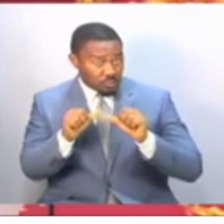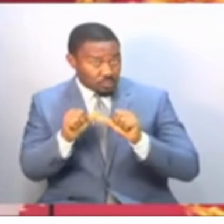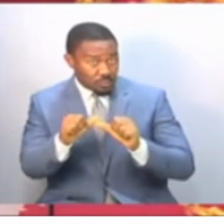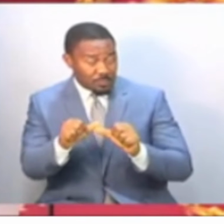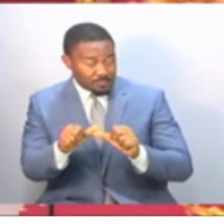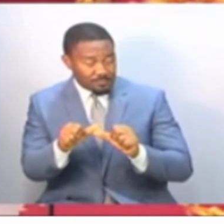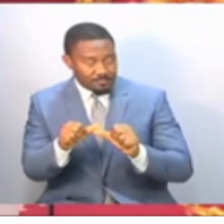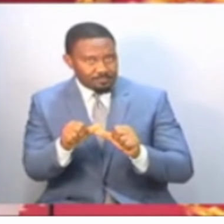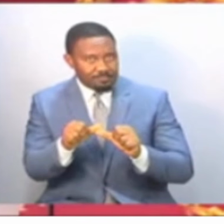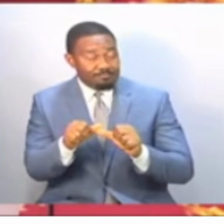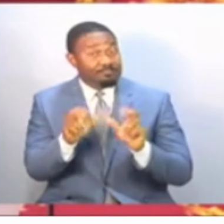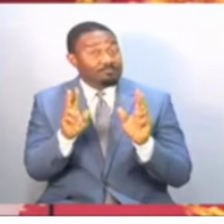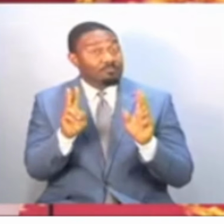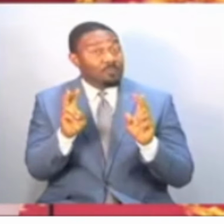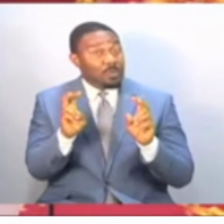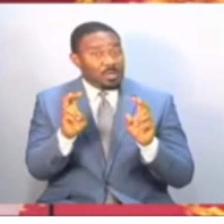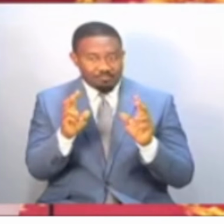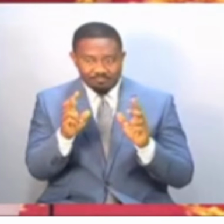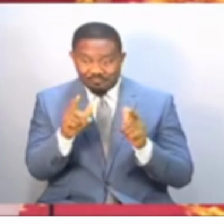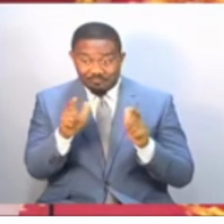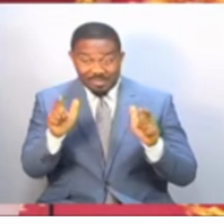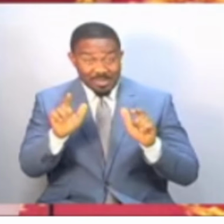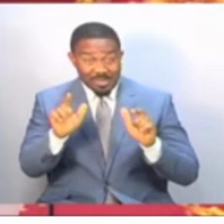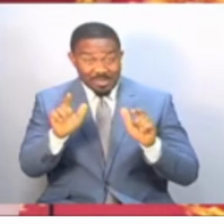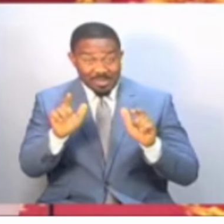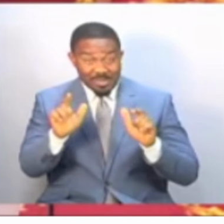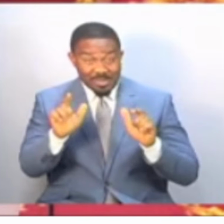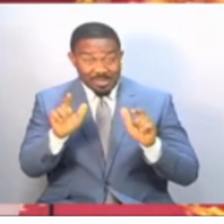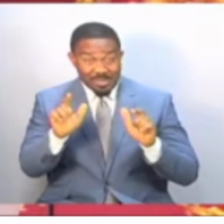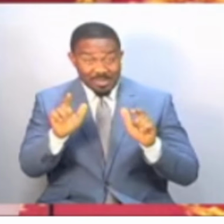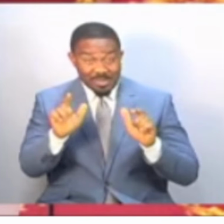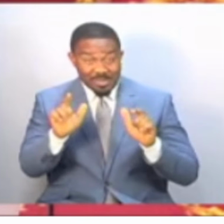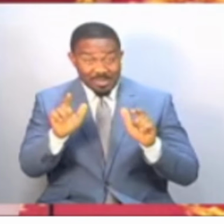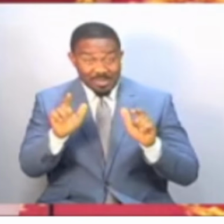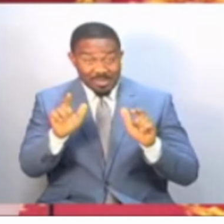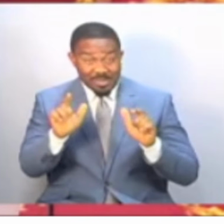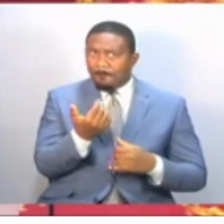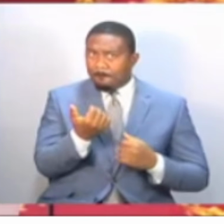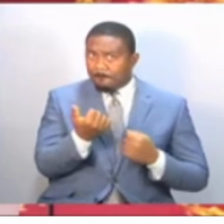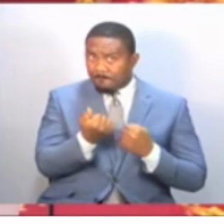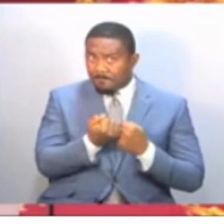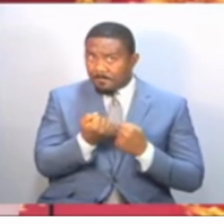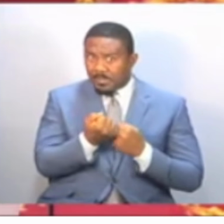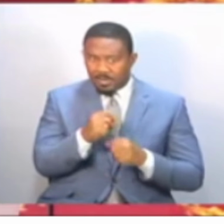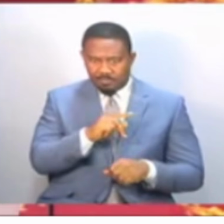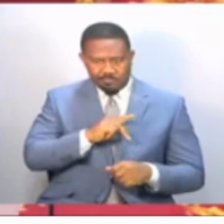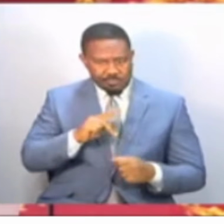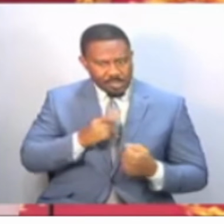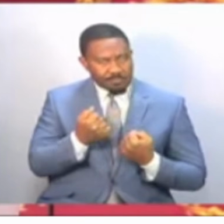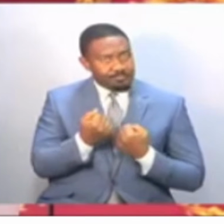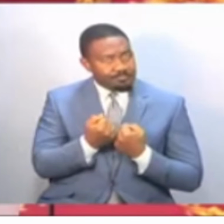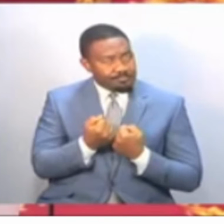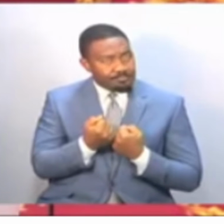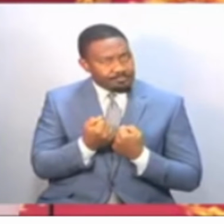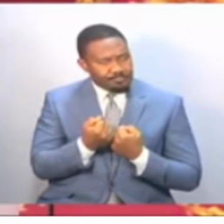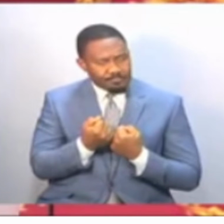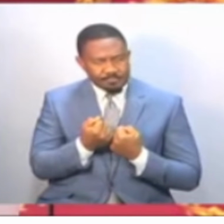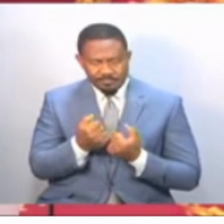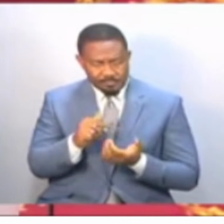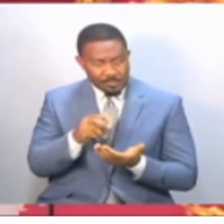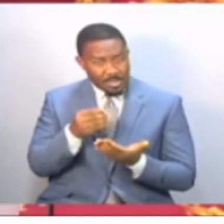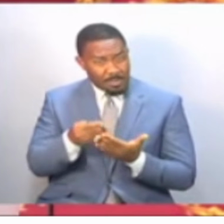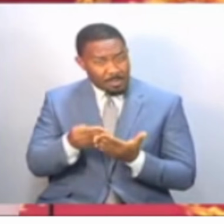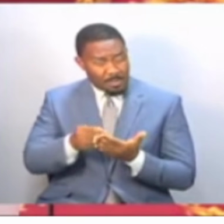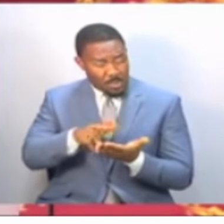program has received strong support from Parliament so far. This House has approved nearly 50 billion